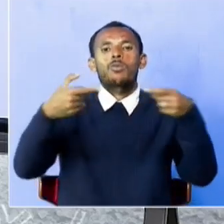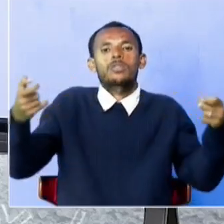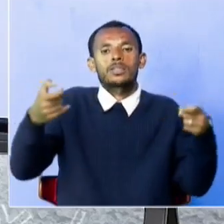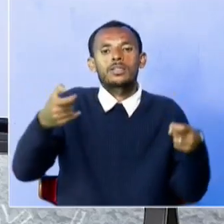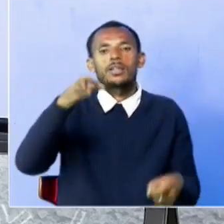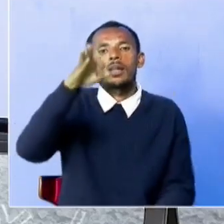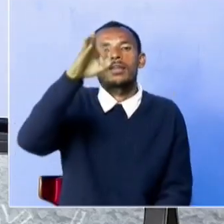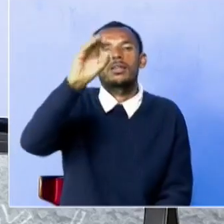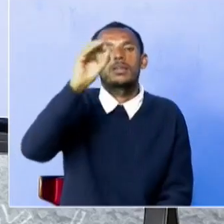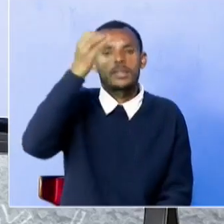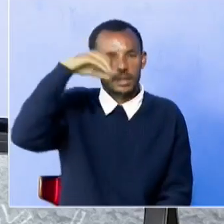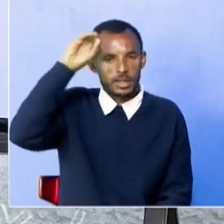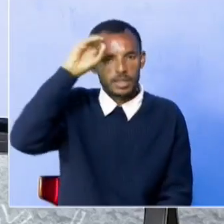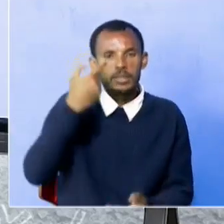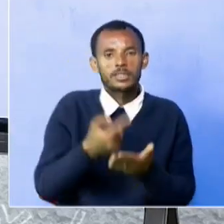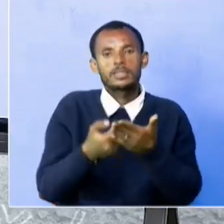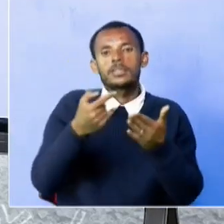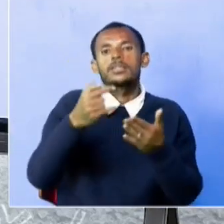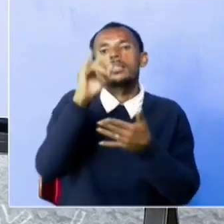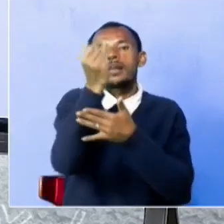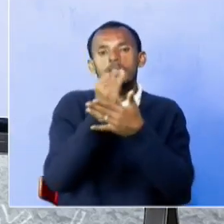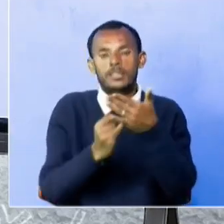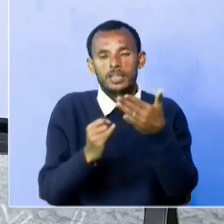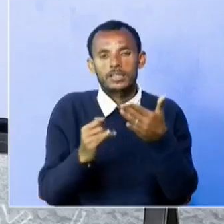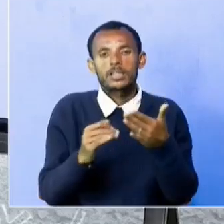degrees. So in this stage,